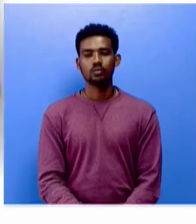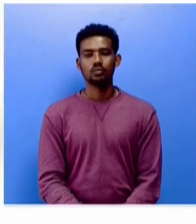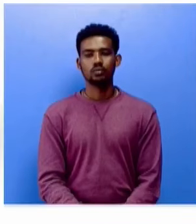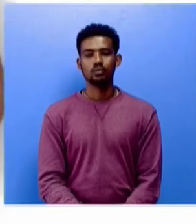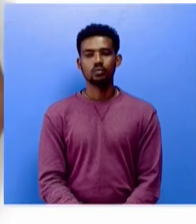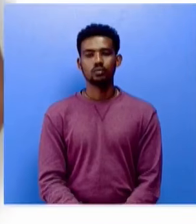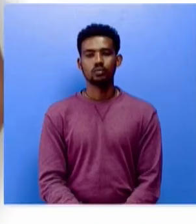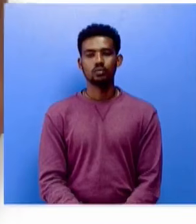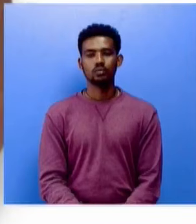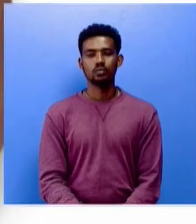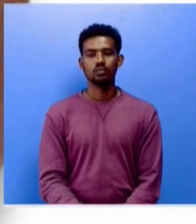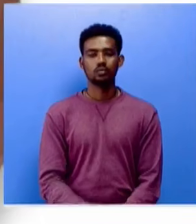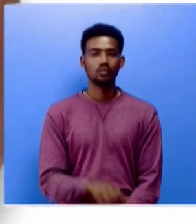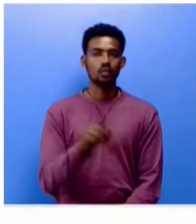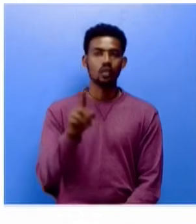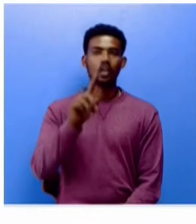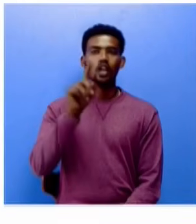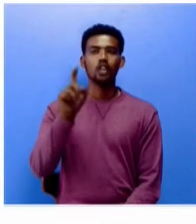means question. Okay?